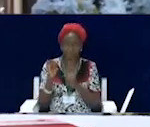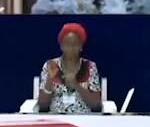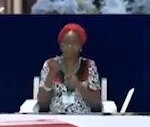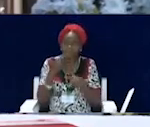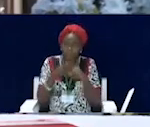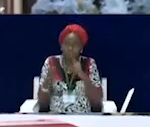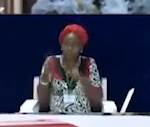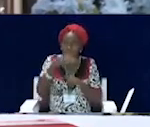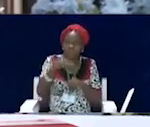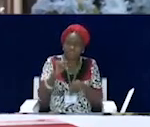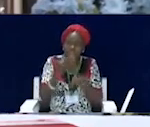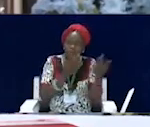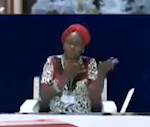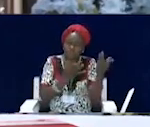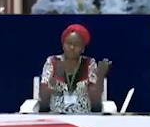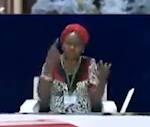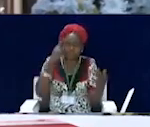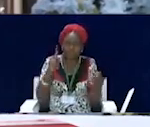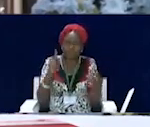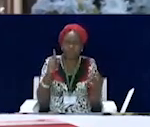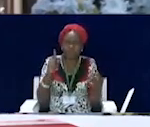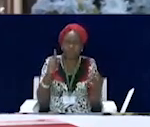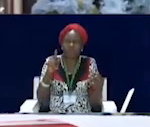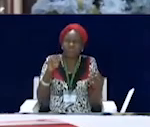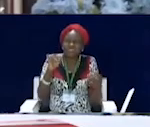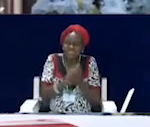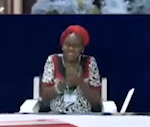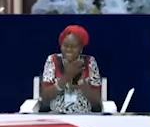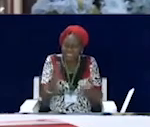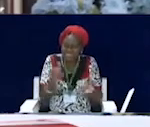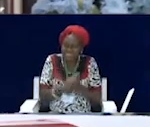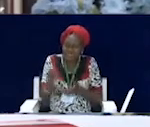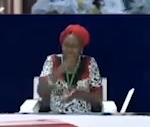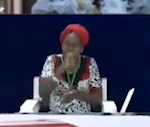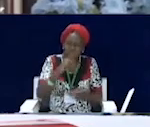but you are still waiting for that thing you need to know